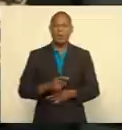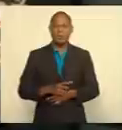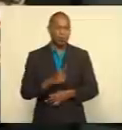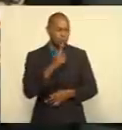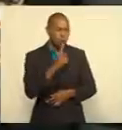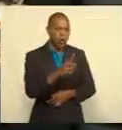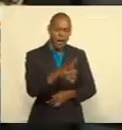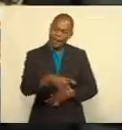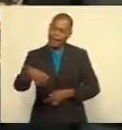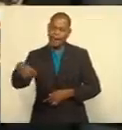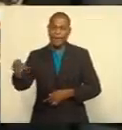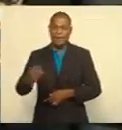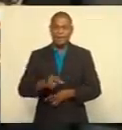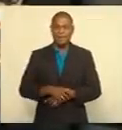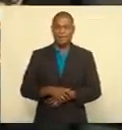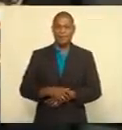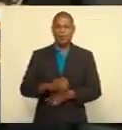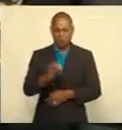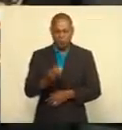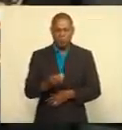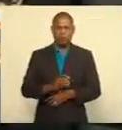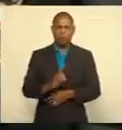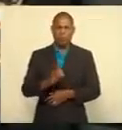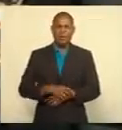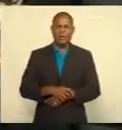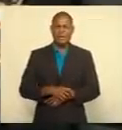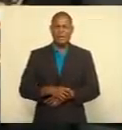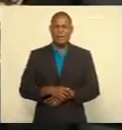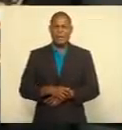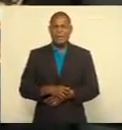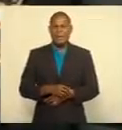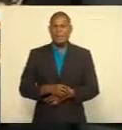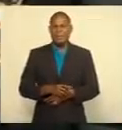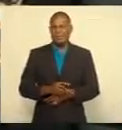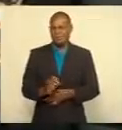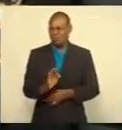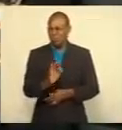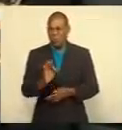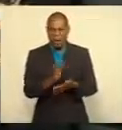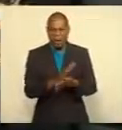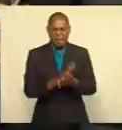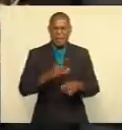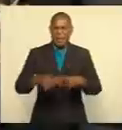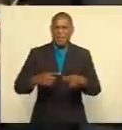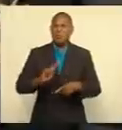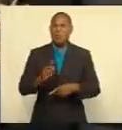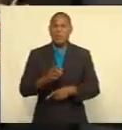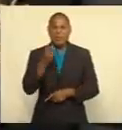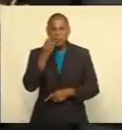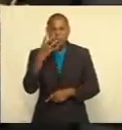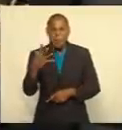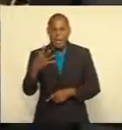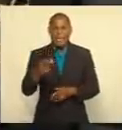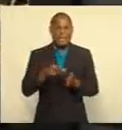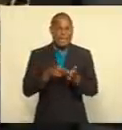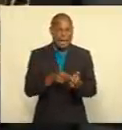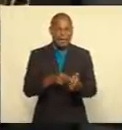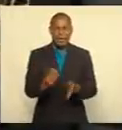this matter. However, Edwin, it was a bit disappointing to note that a few supermarkets in Nadi were not